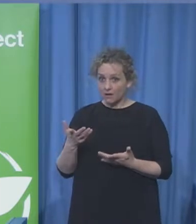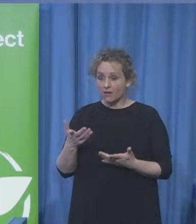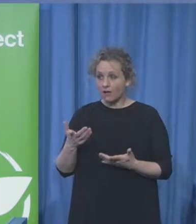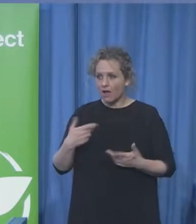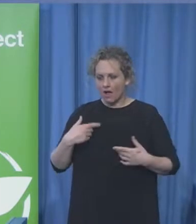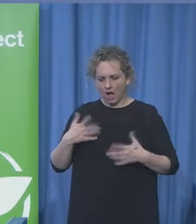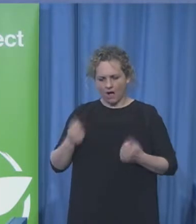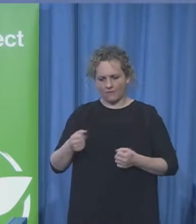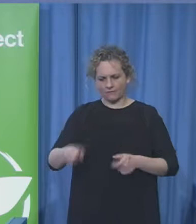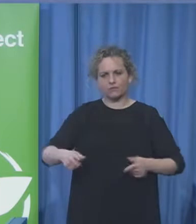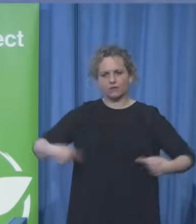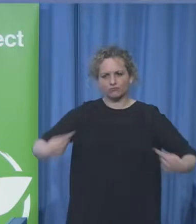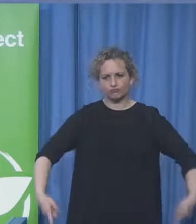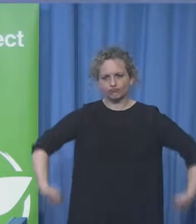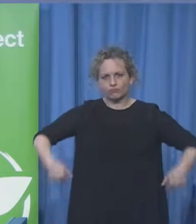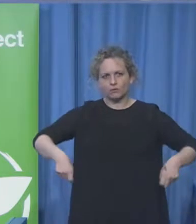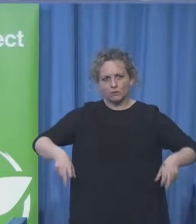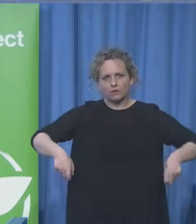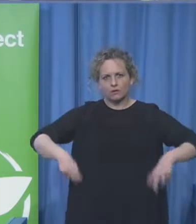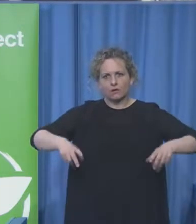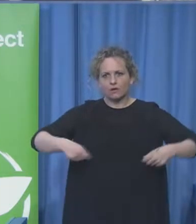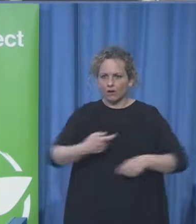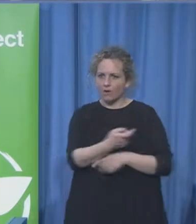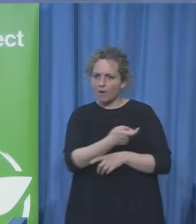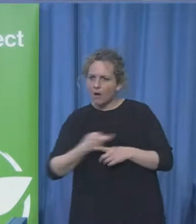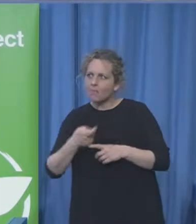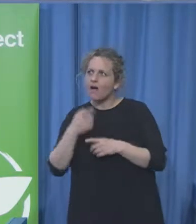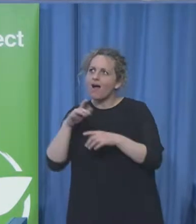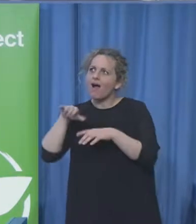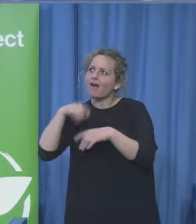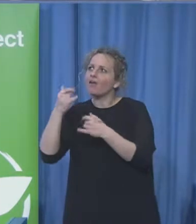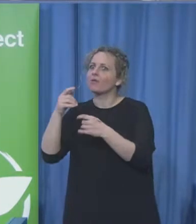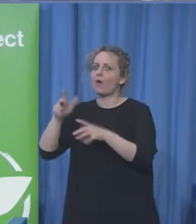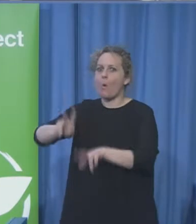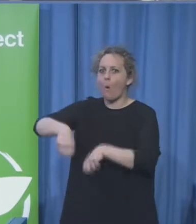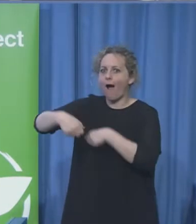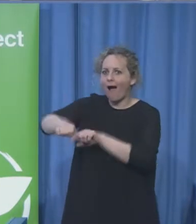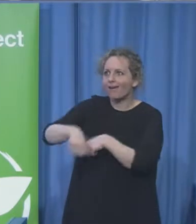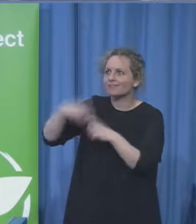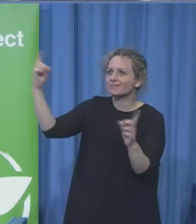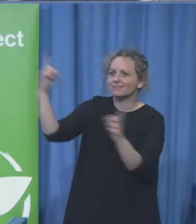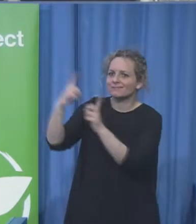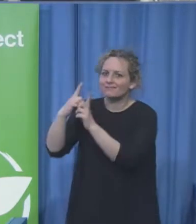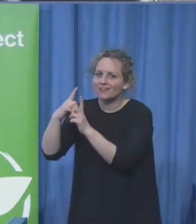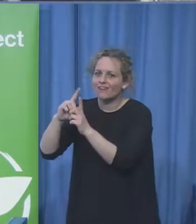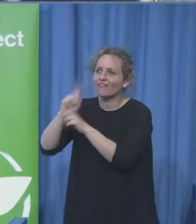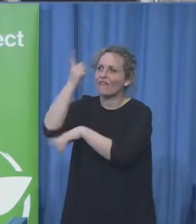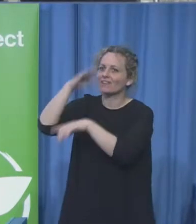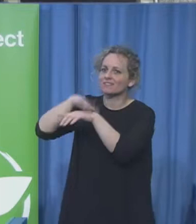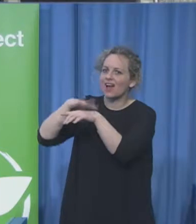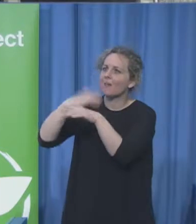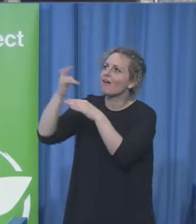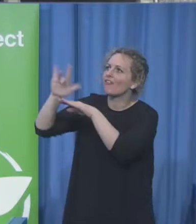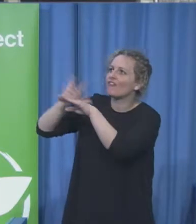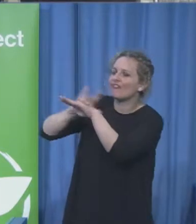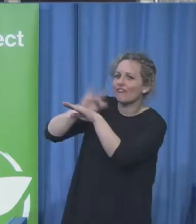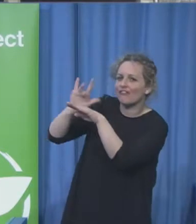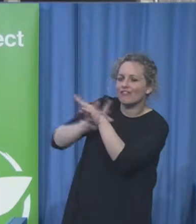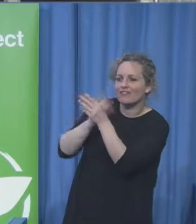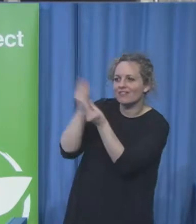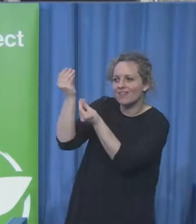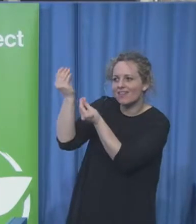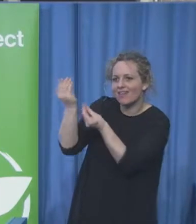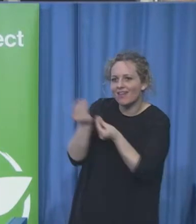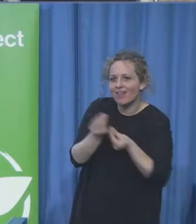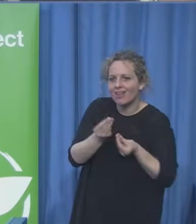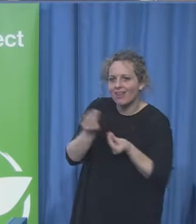Pablo and I were working on reforesting 200 acres in the Amazon rainforest.